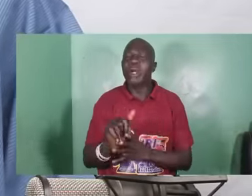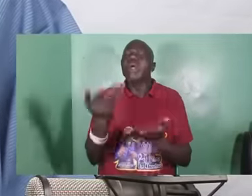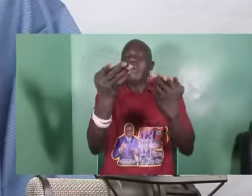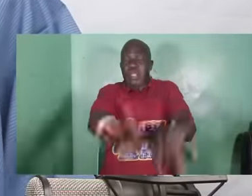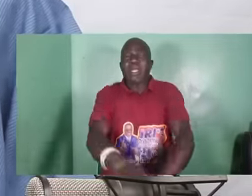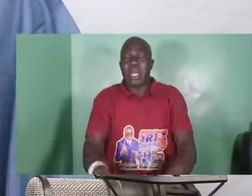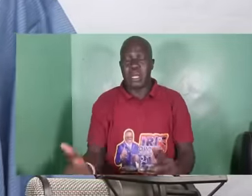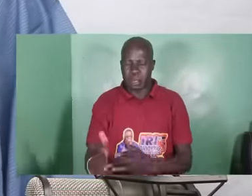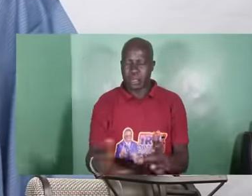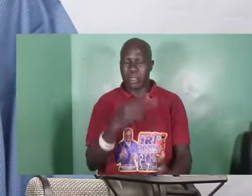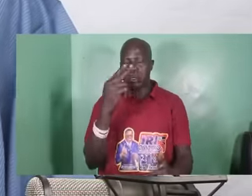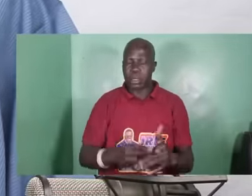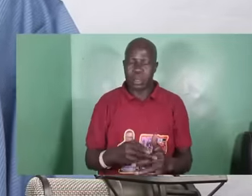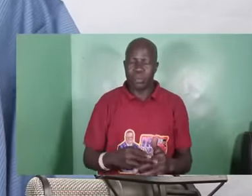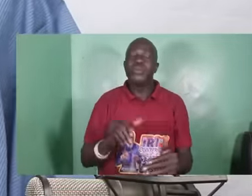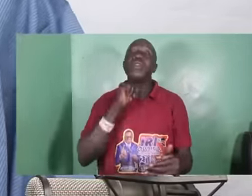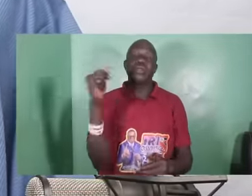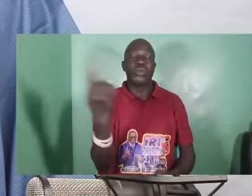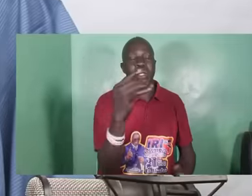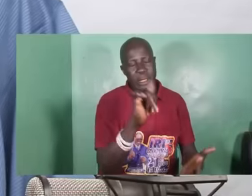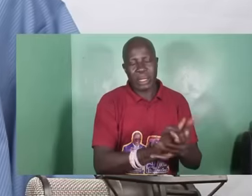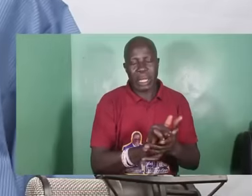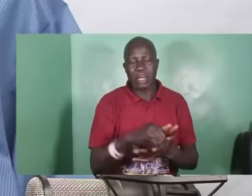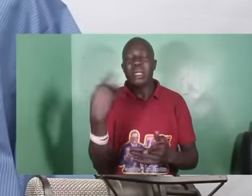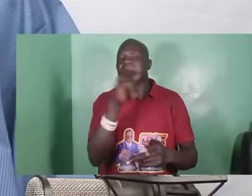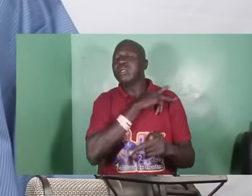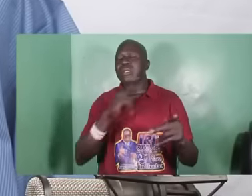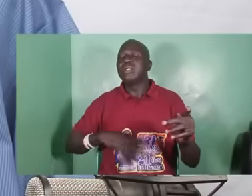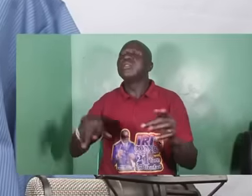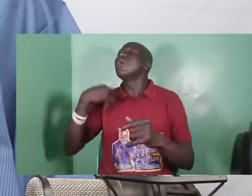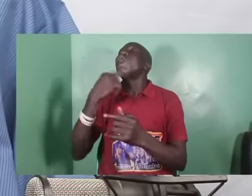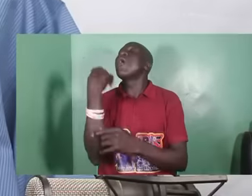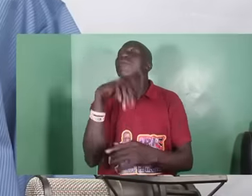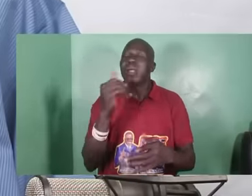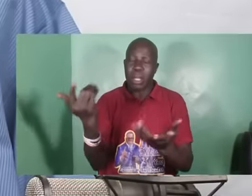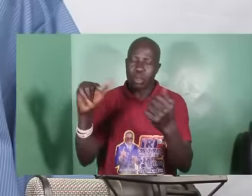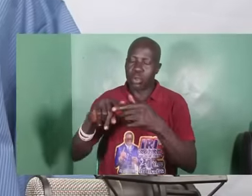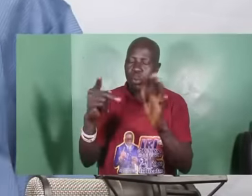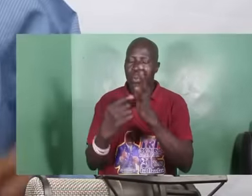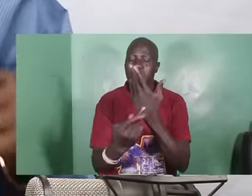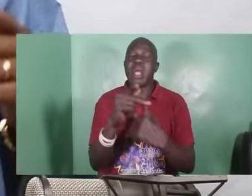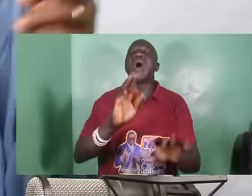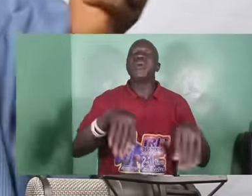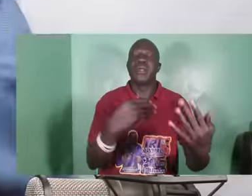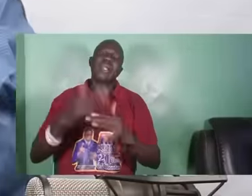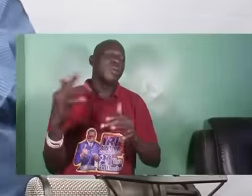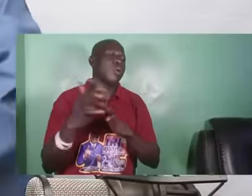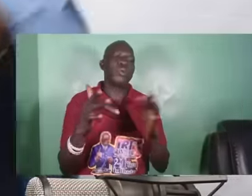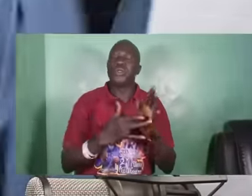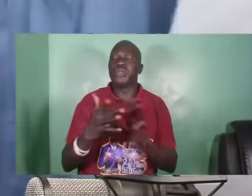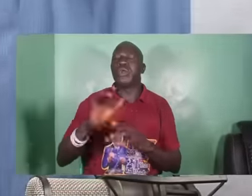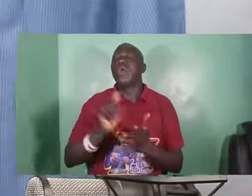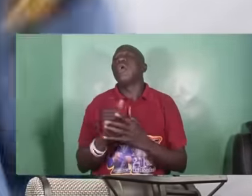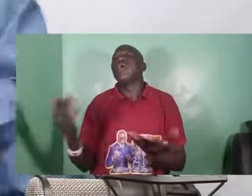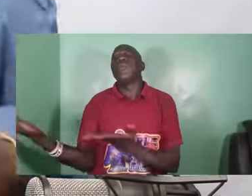has no power over. That greater the moon that makes. Turn down. That greater the sun. That the enemy can never. No, call Jesus.